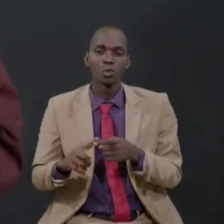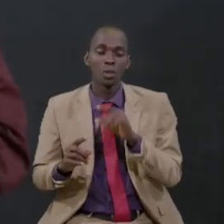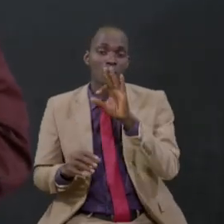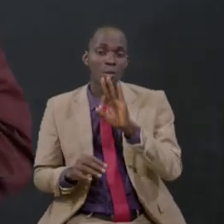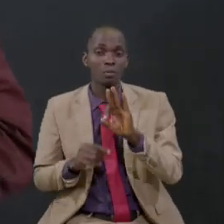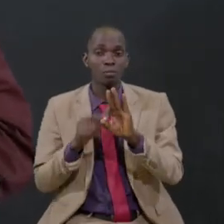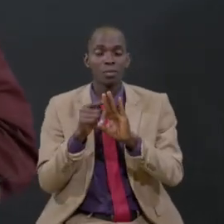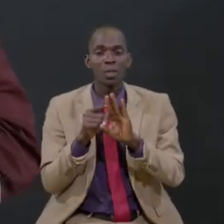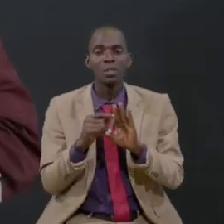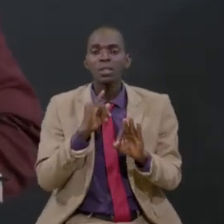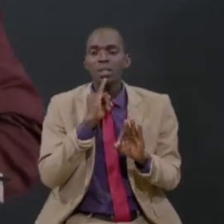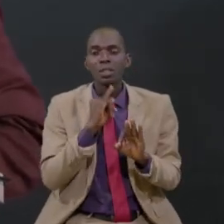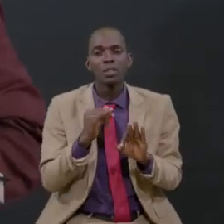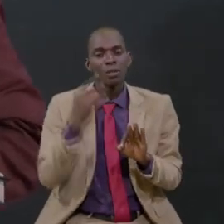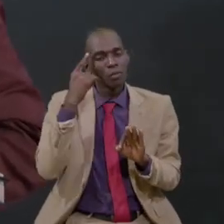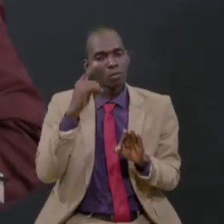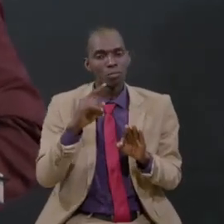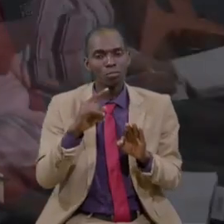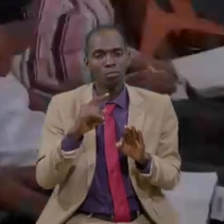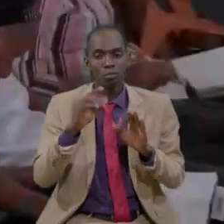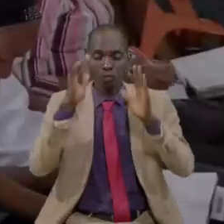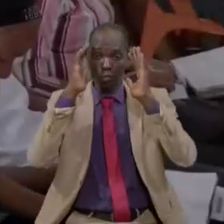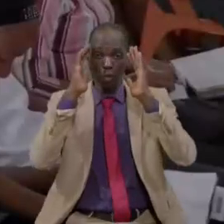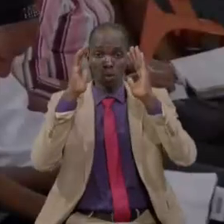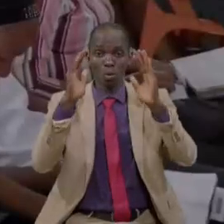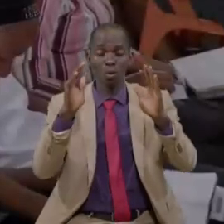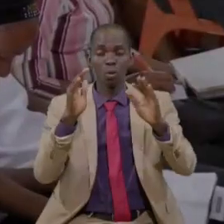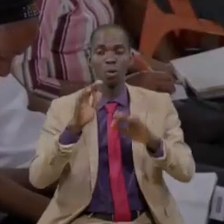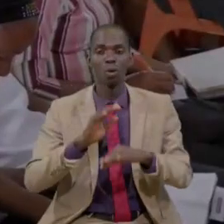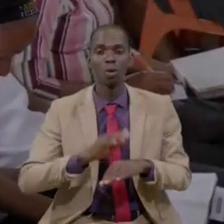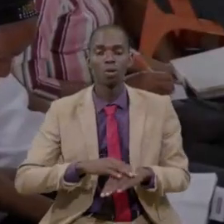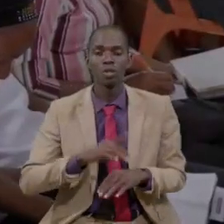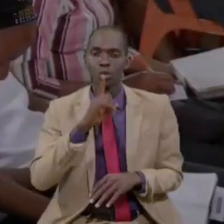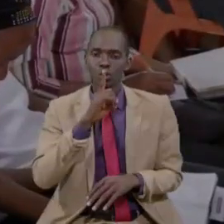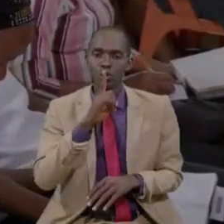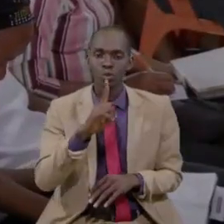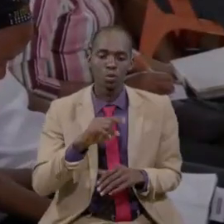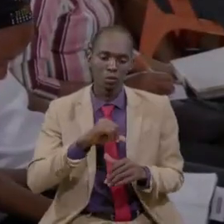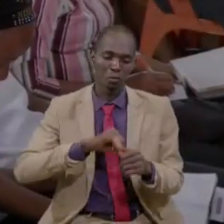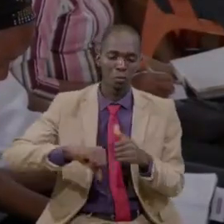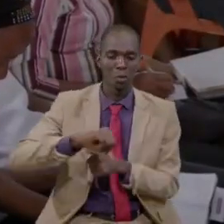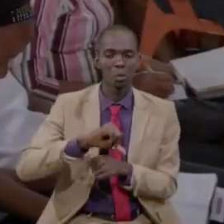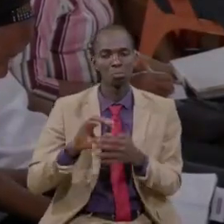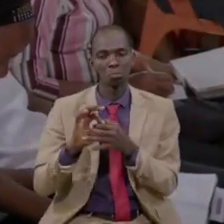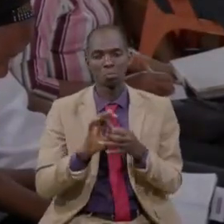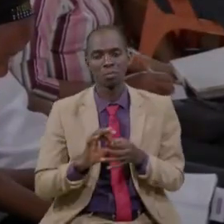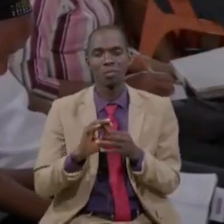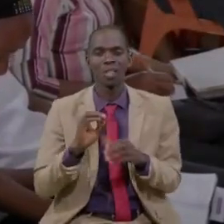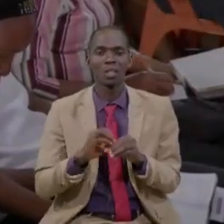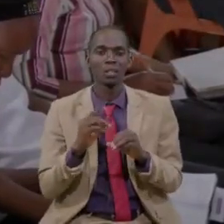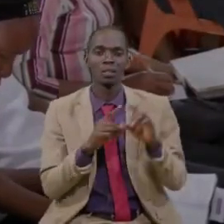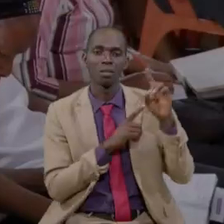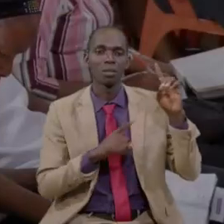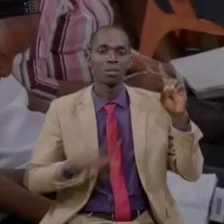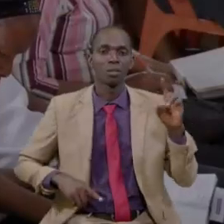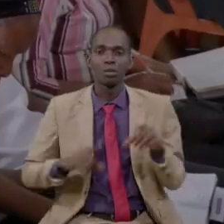to focus on true fellowship in the Lord. True